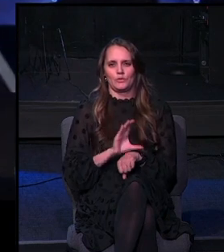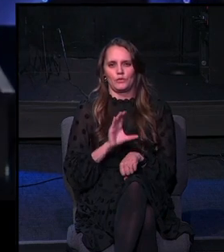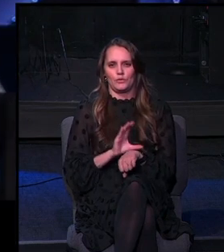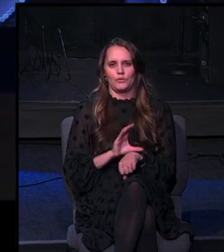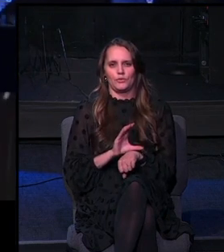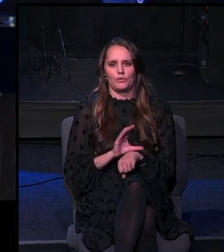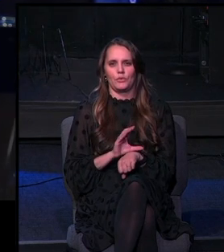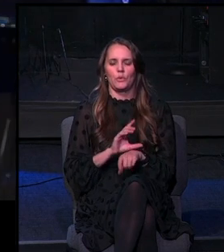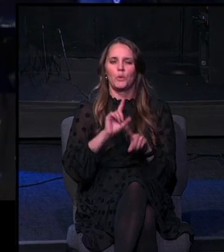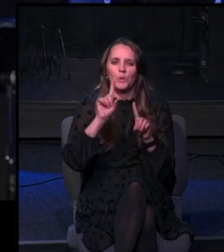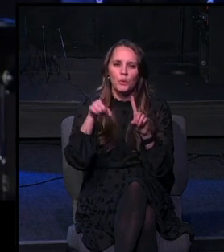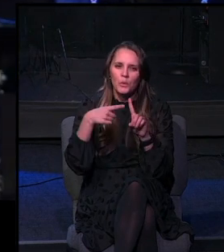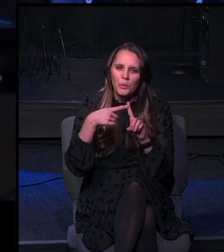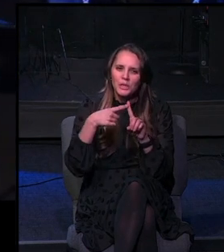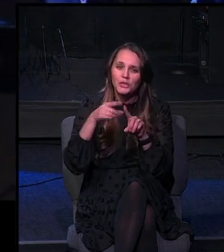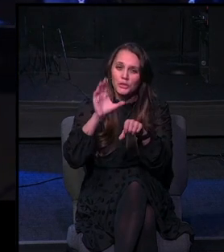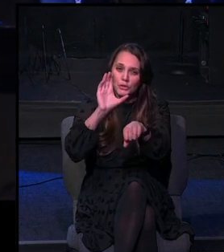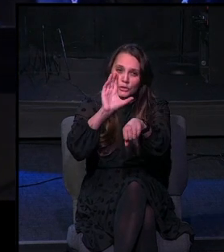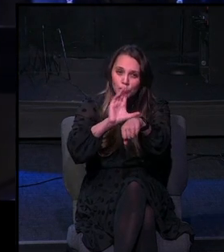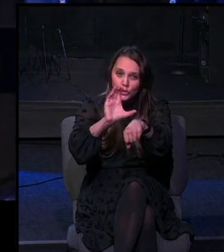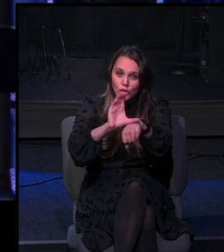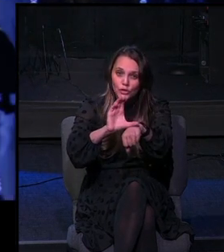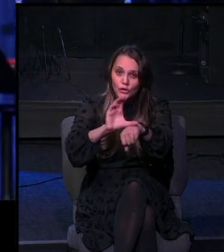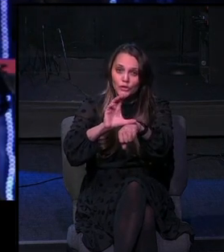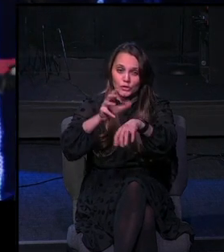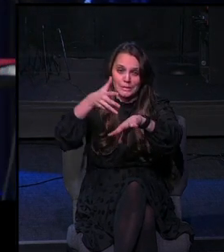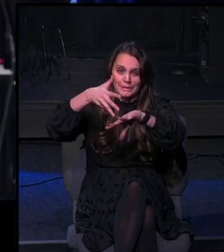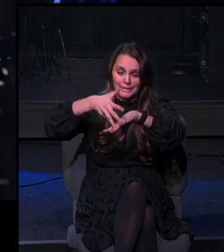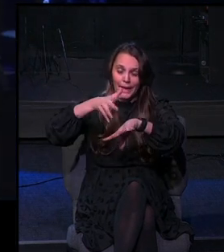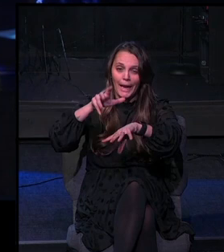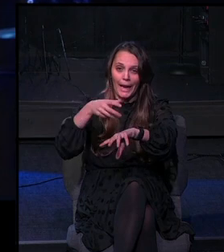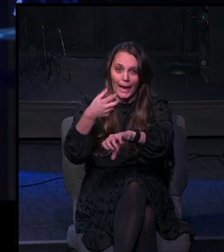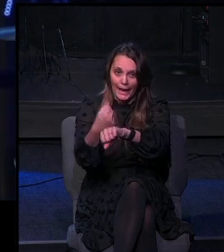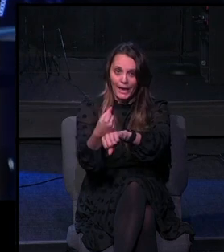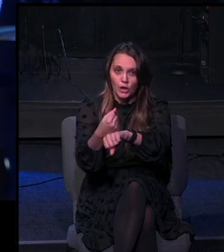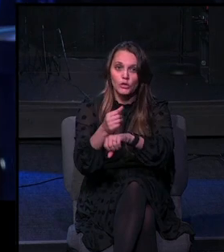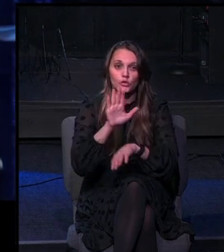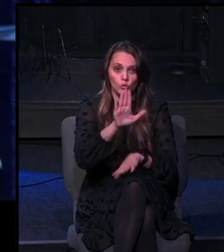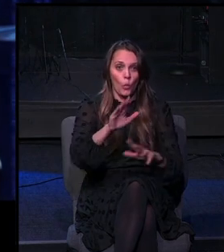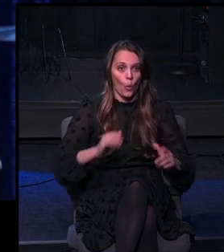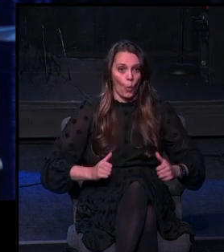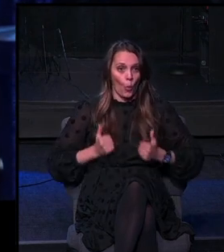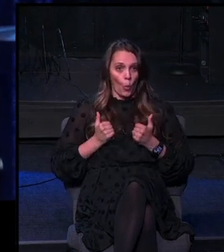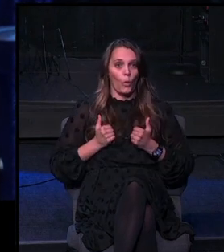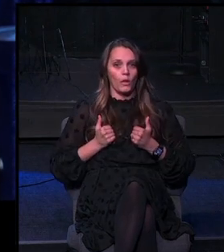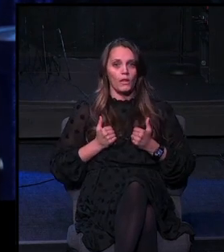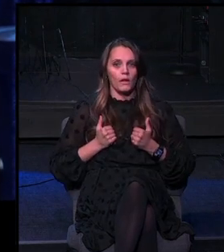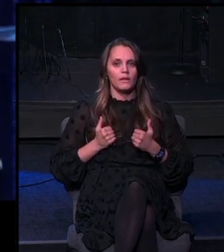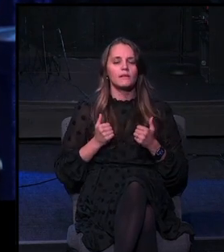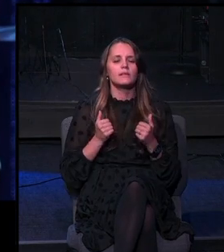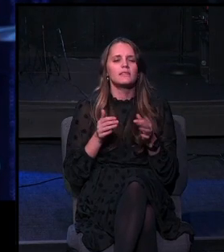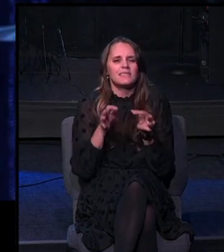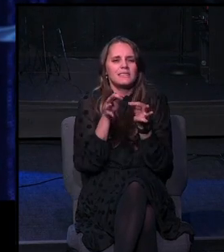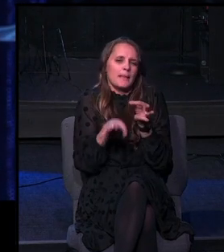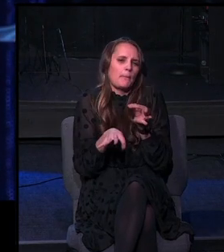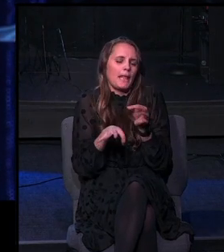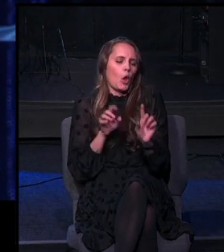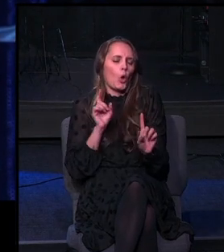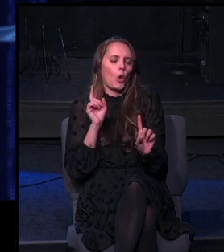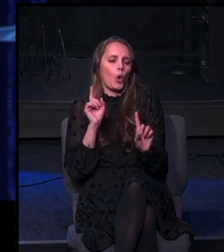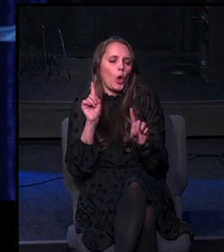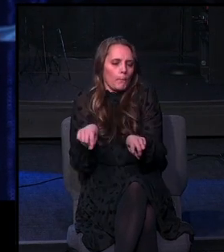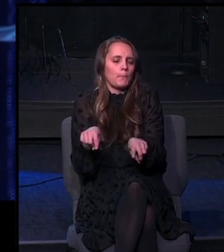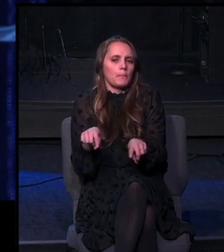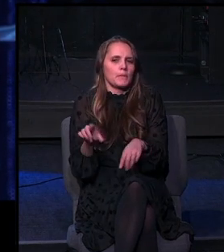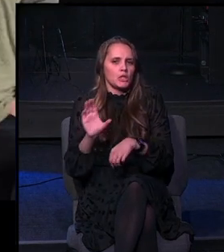is an anchor, when church is an anchor in your life, simply attending will never be